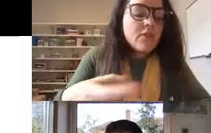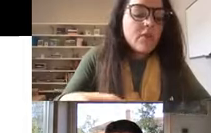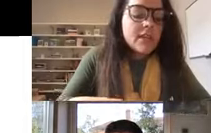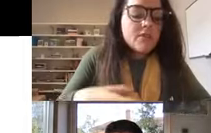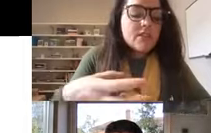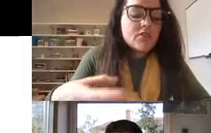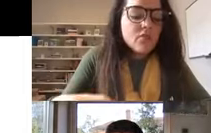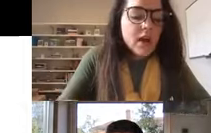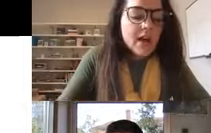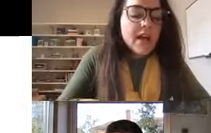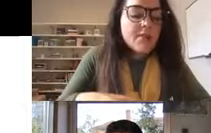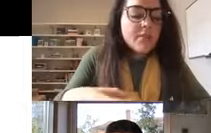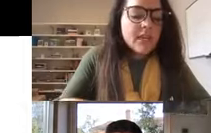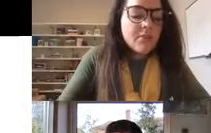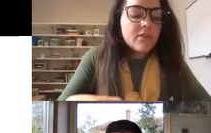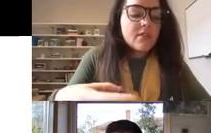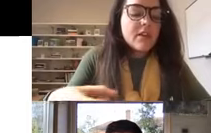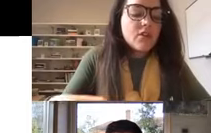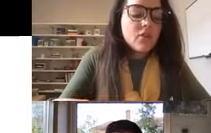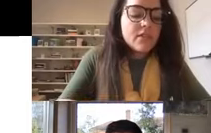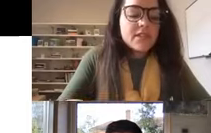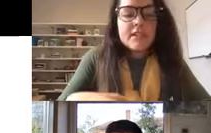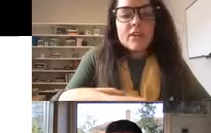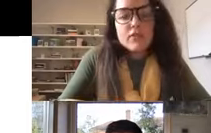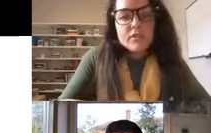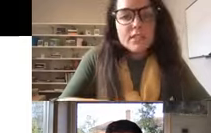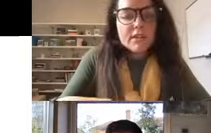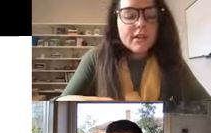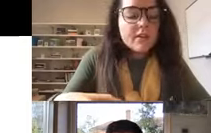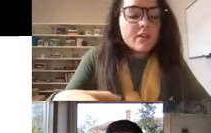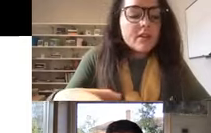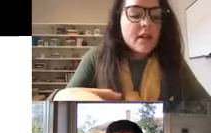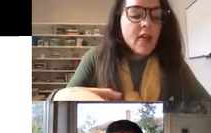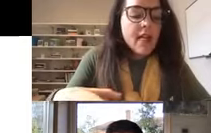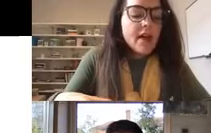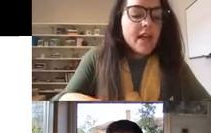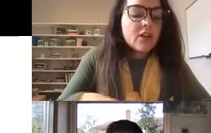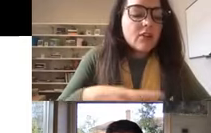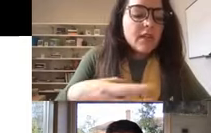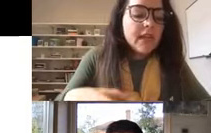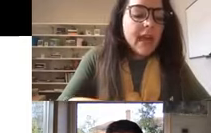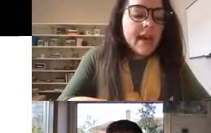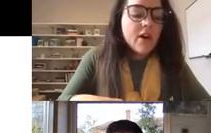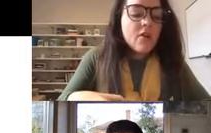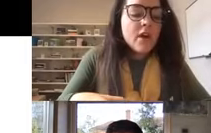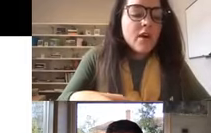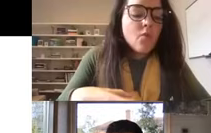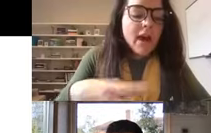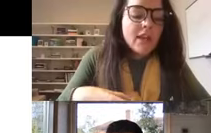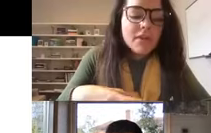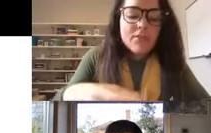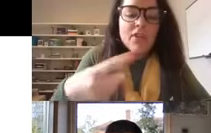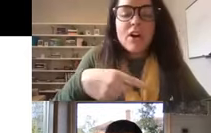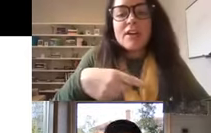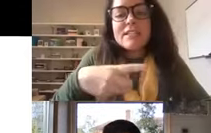In what ways do we describe peoples in our courses and course materials, including how